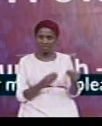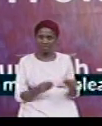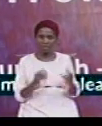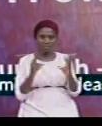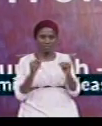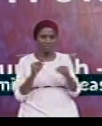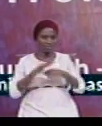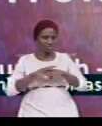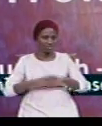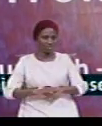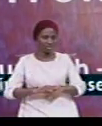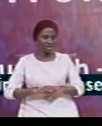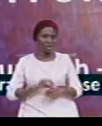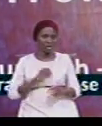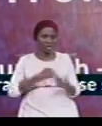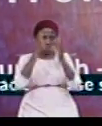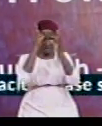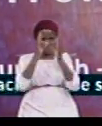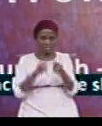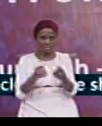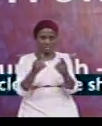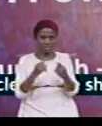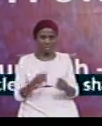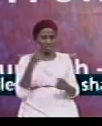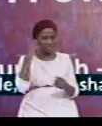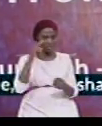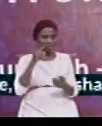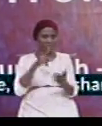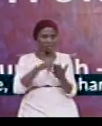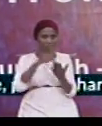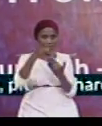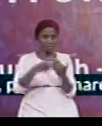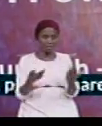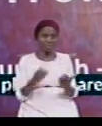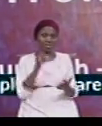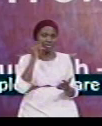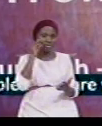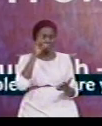for the program yesterday, and I believed God for healing.